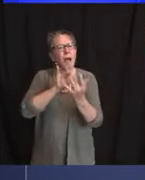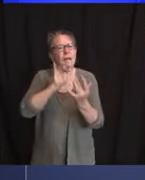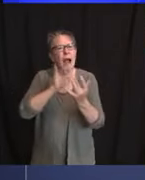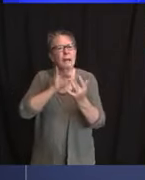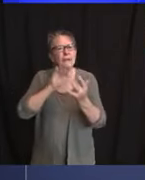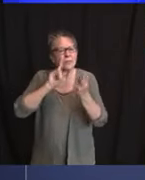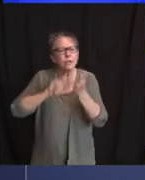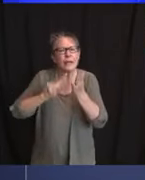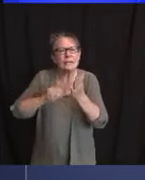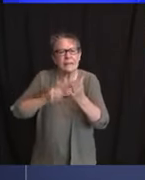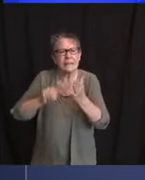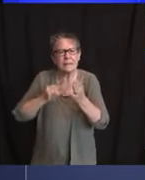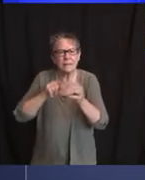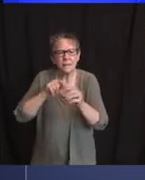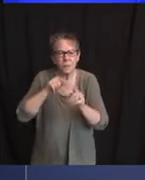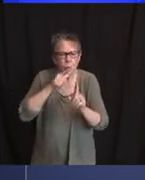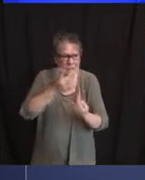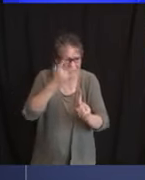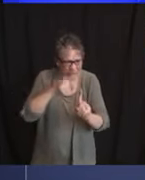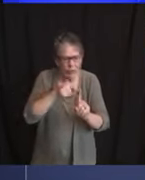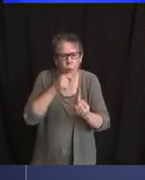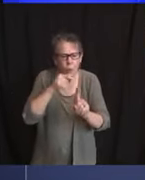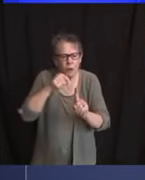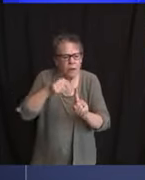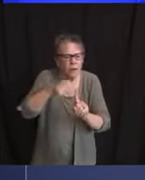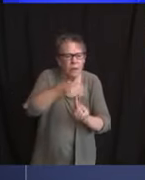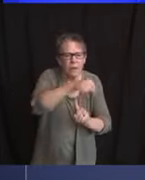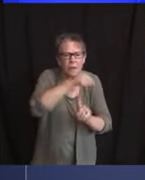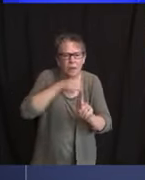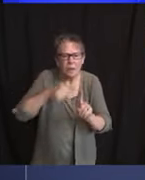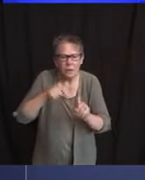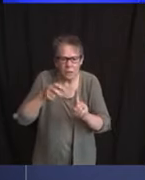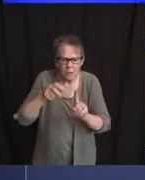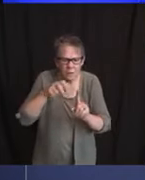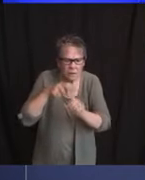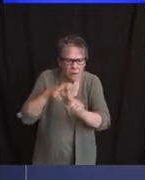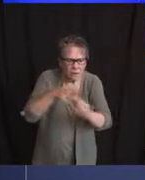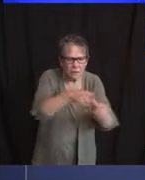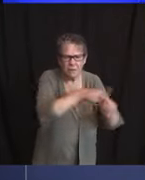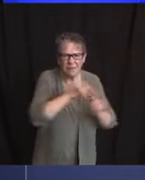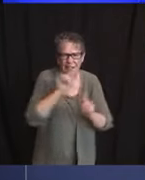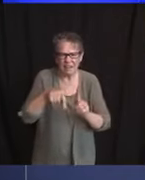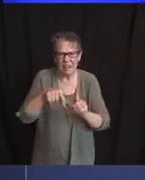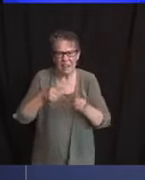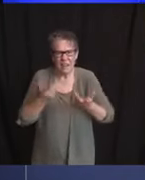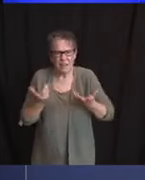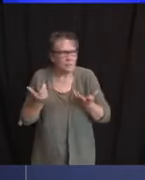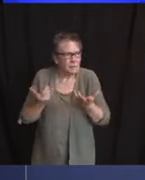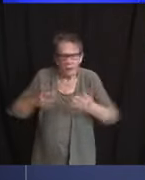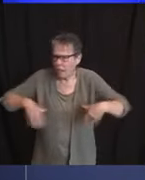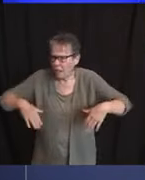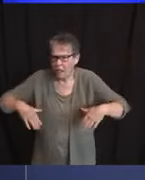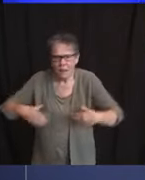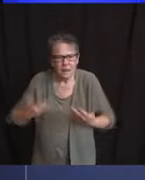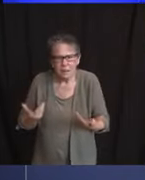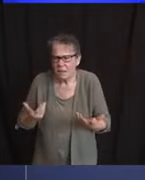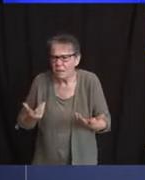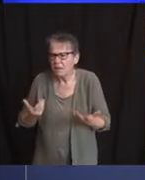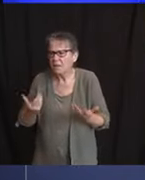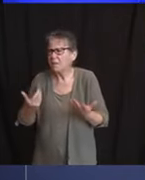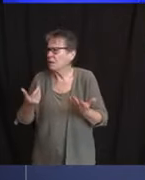remains woefully short. No matter how quickly we want to rejoin society, open our economy, and return to normal,